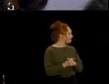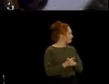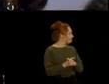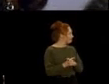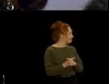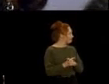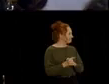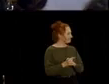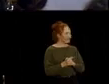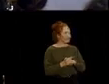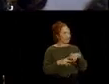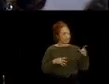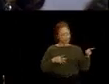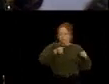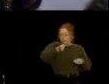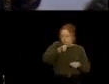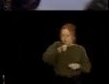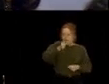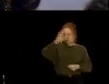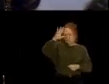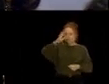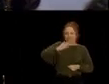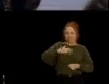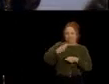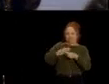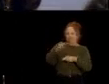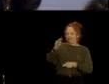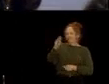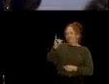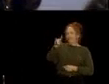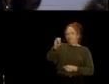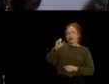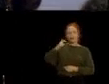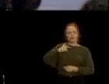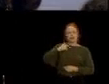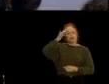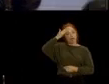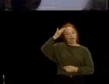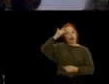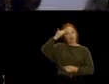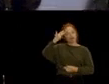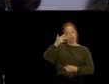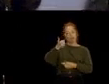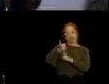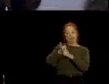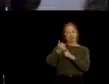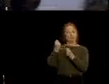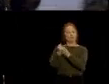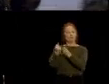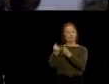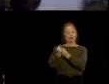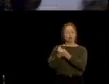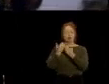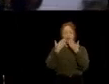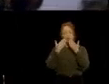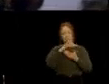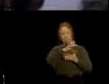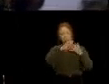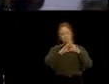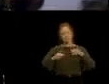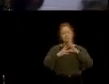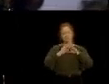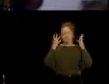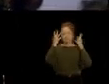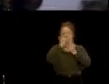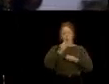Hi, my name is Mike, and I'm an autism self-advocate, and I'm thankful for your story and you told. I